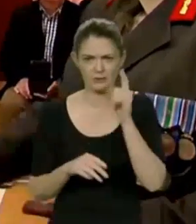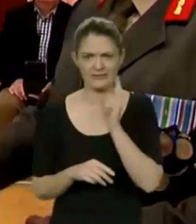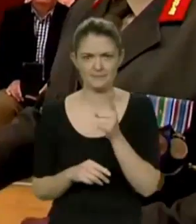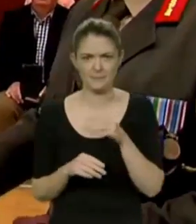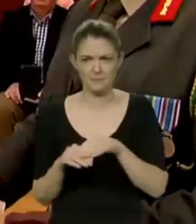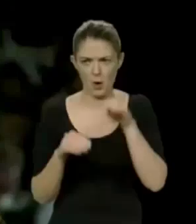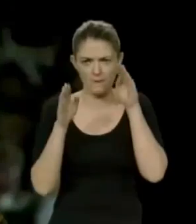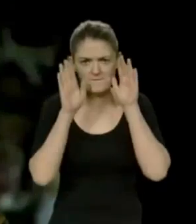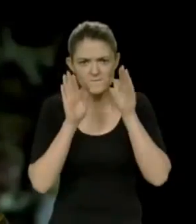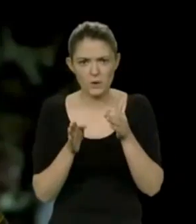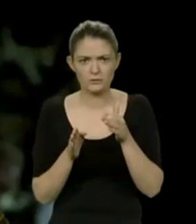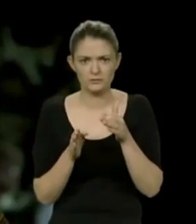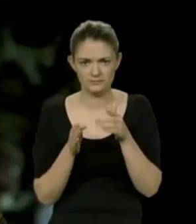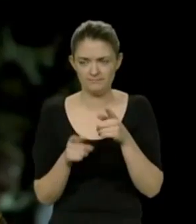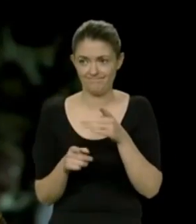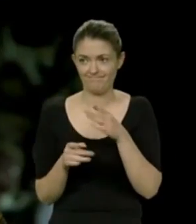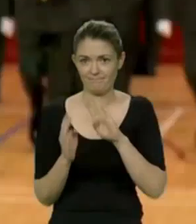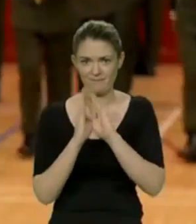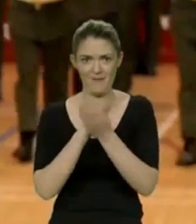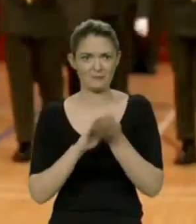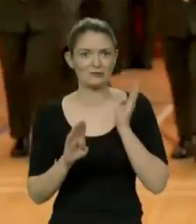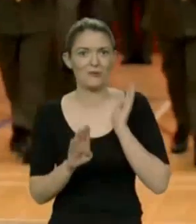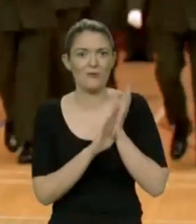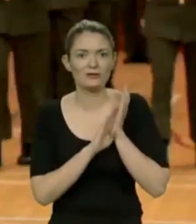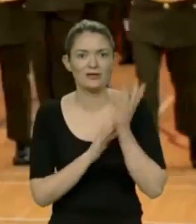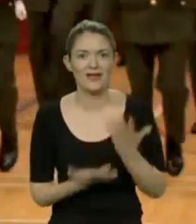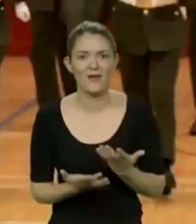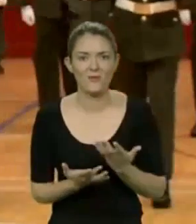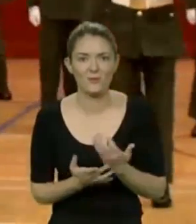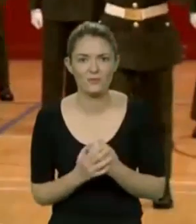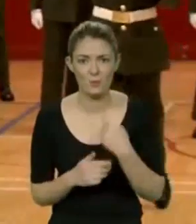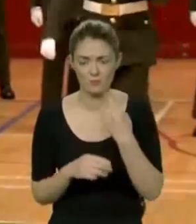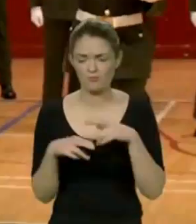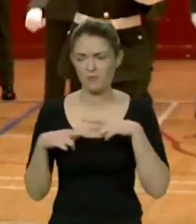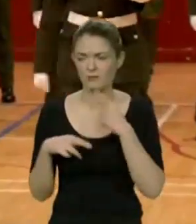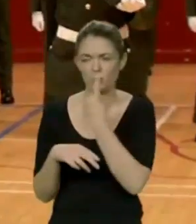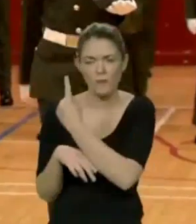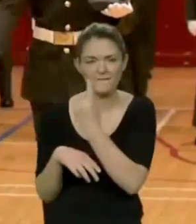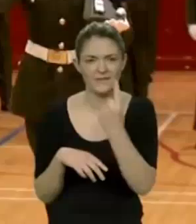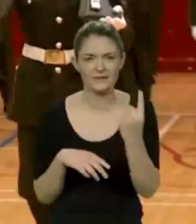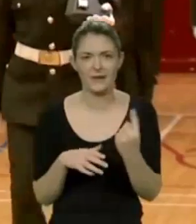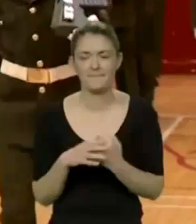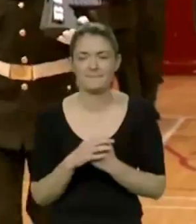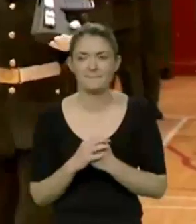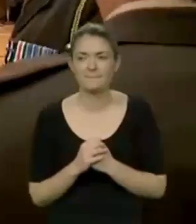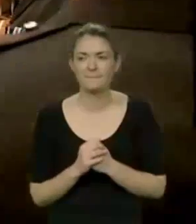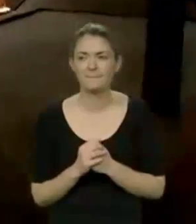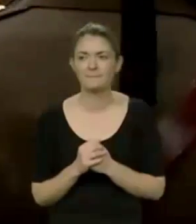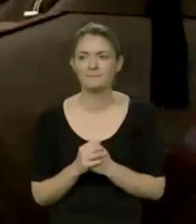focused. They've basically become soldiers. I'm proud of every one of them.